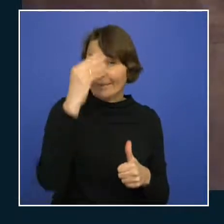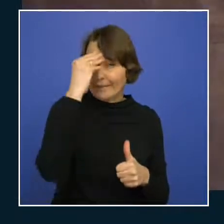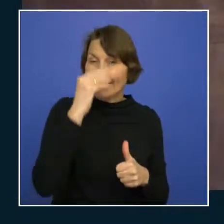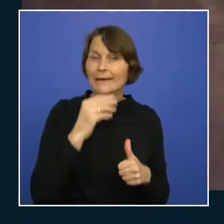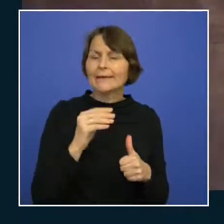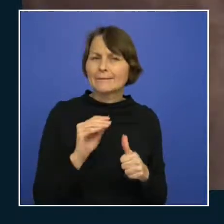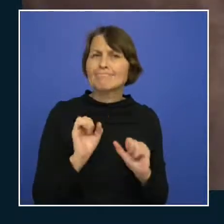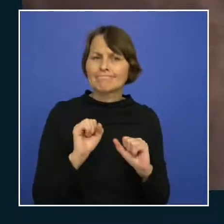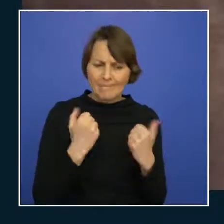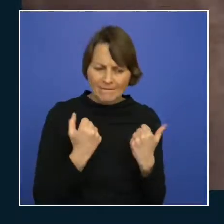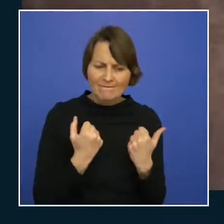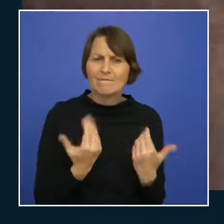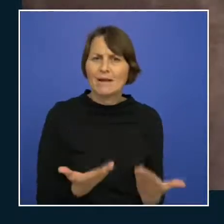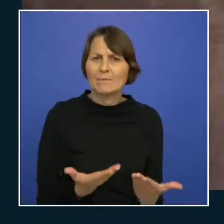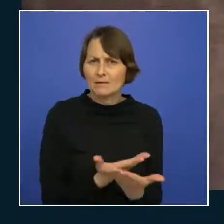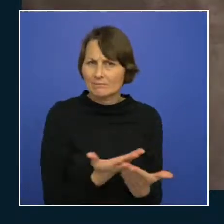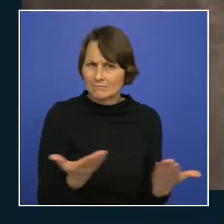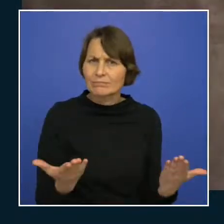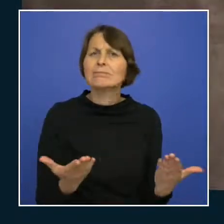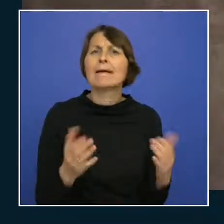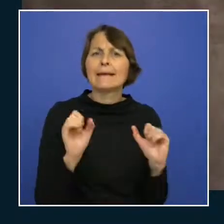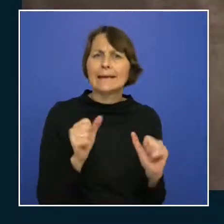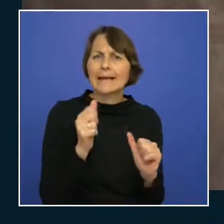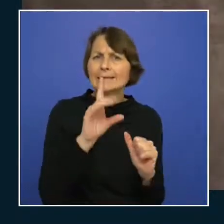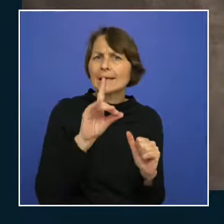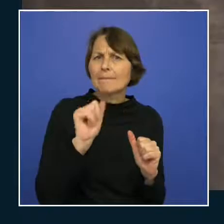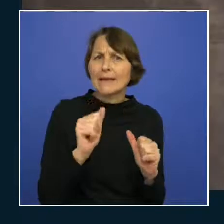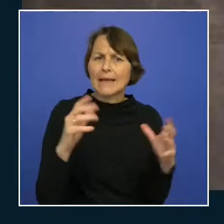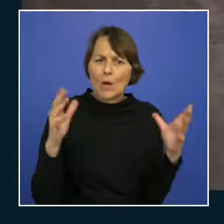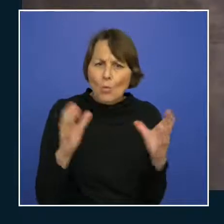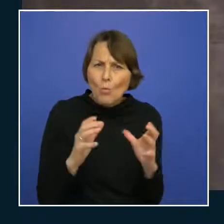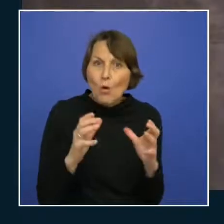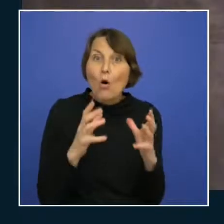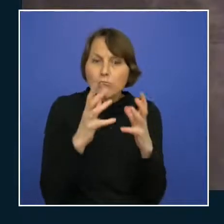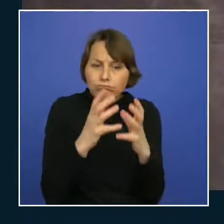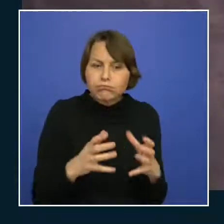your database and scalability. So first, availability, you want to